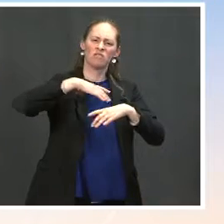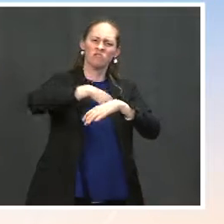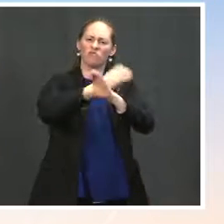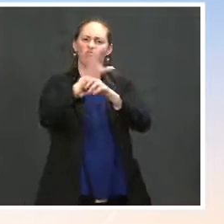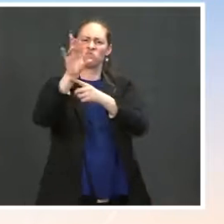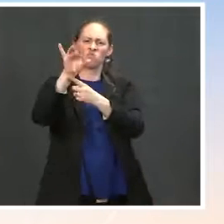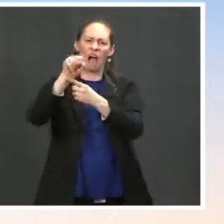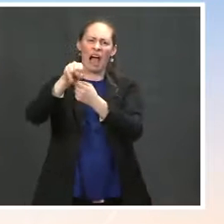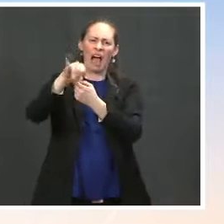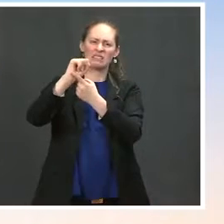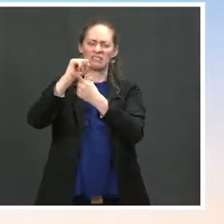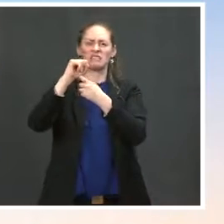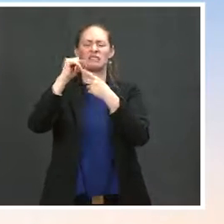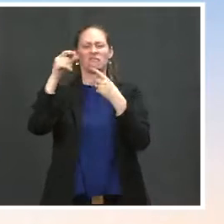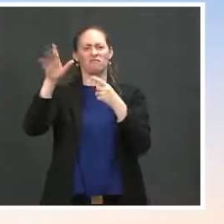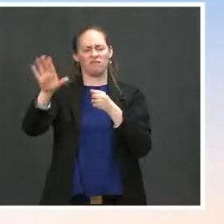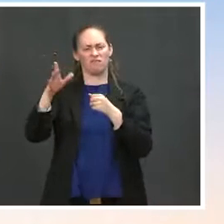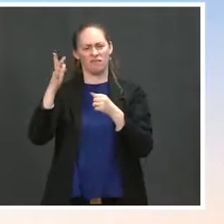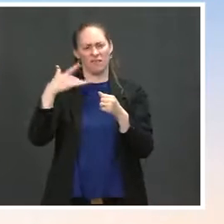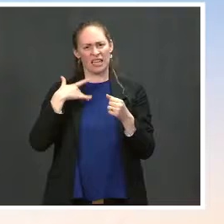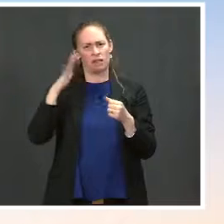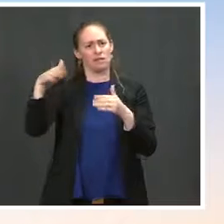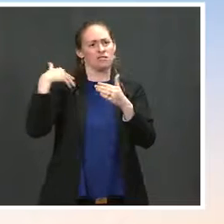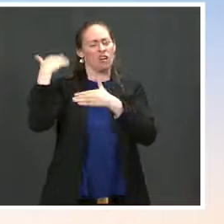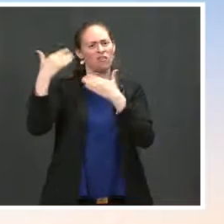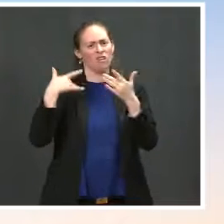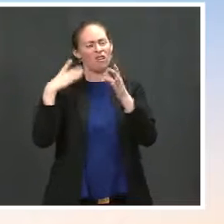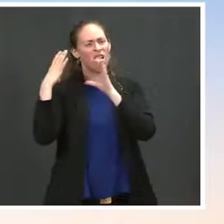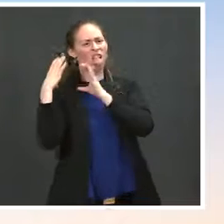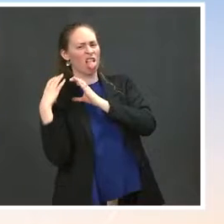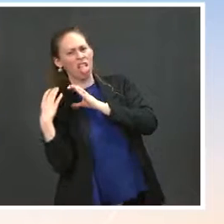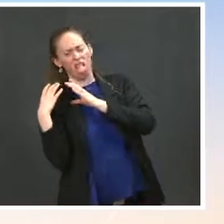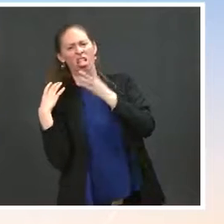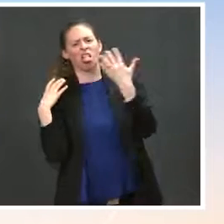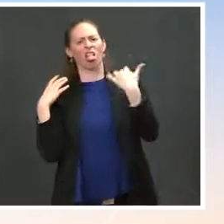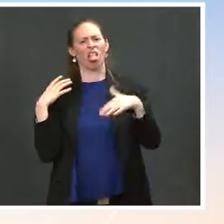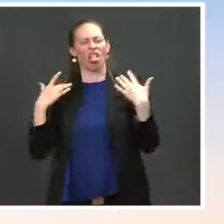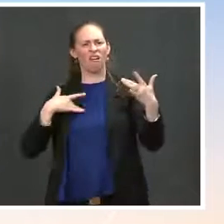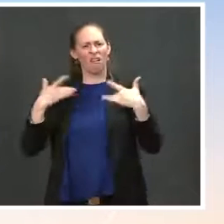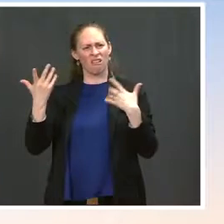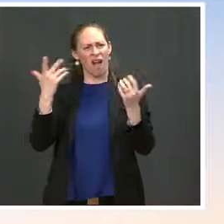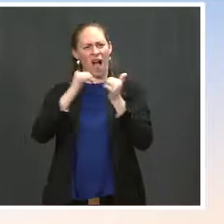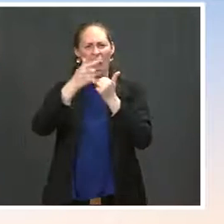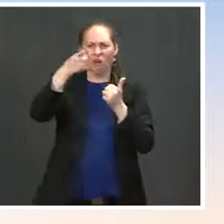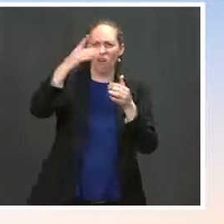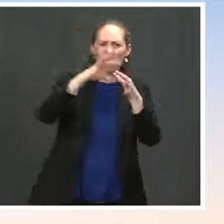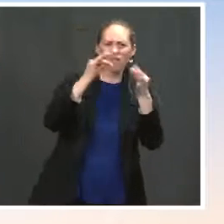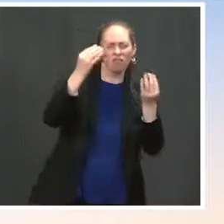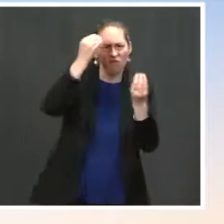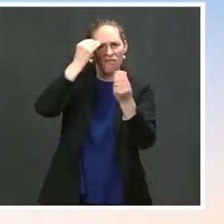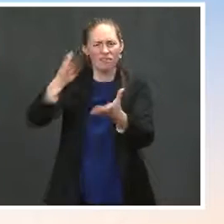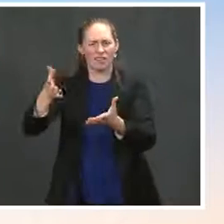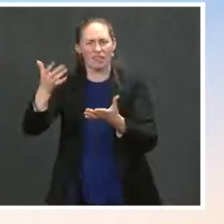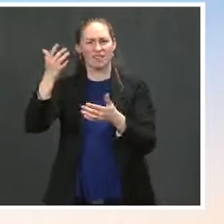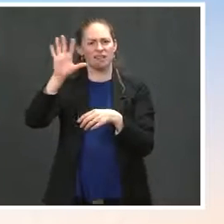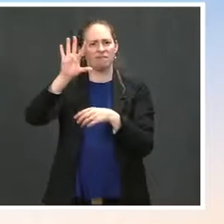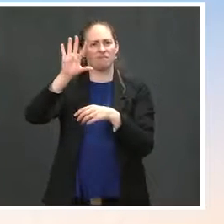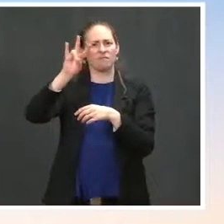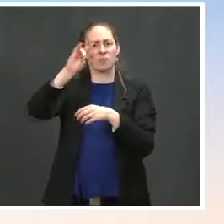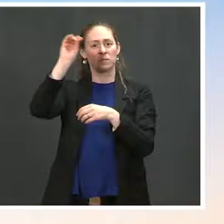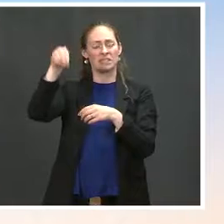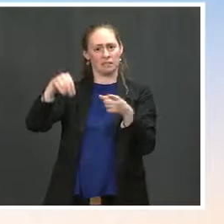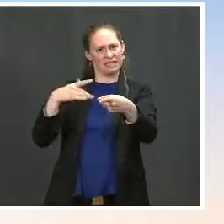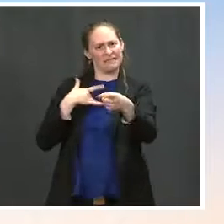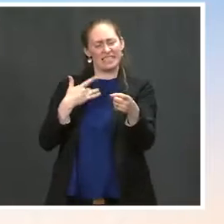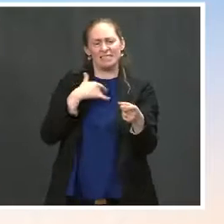generation. What do you say to those people who say that 50 to 52% is not enough,